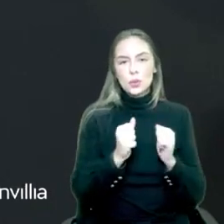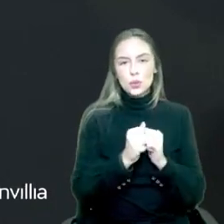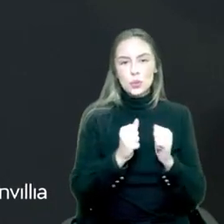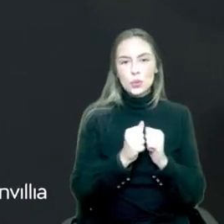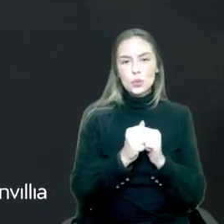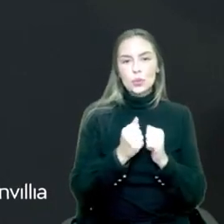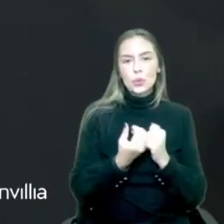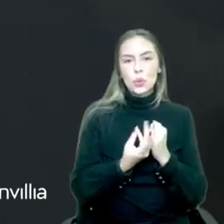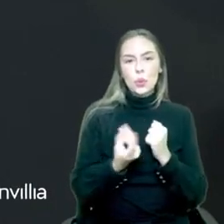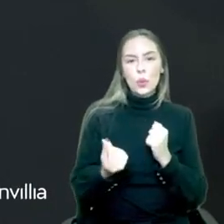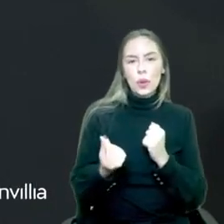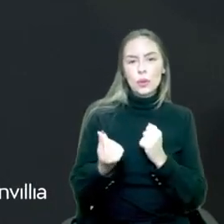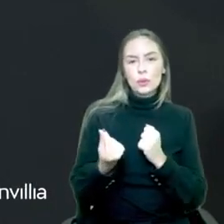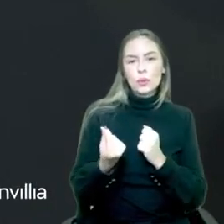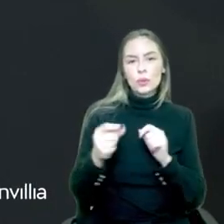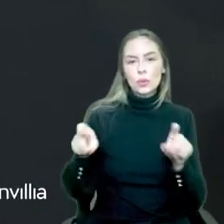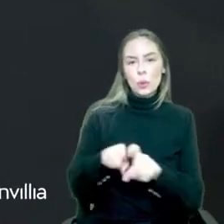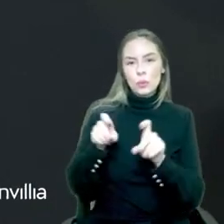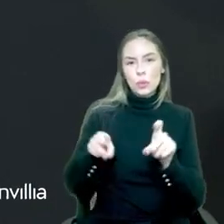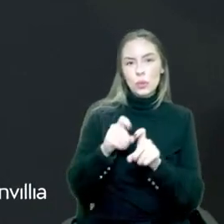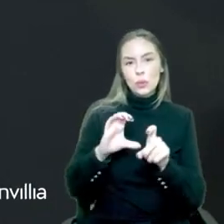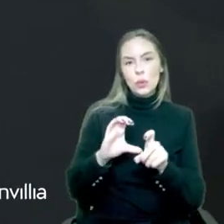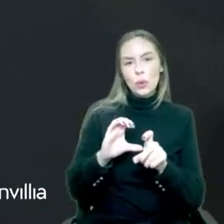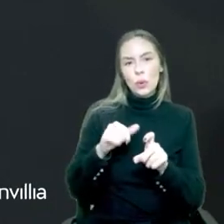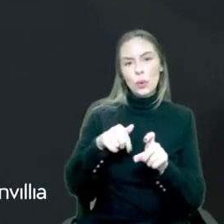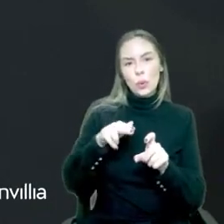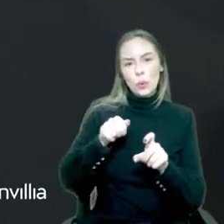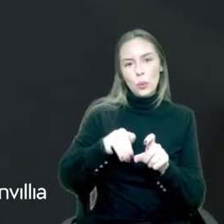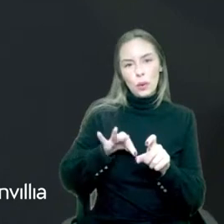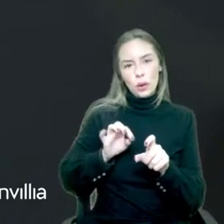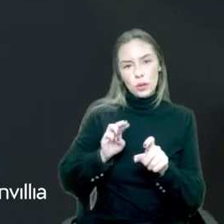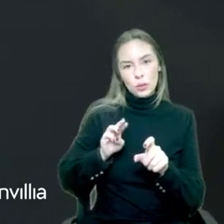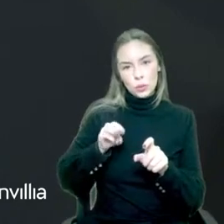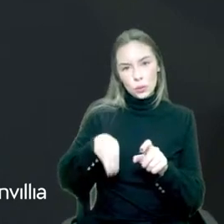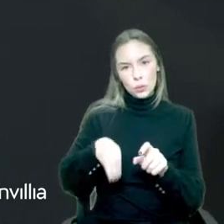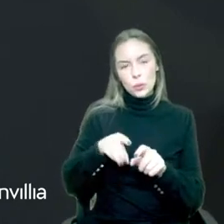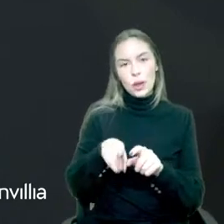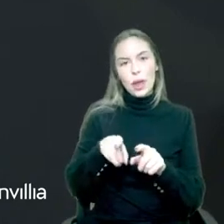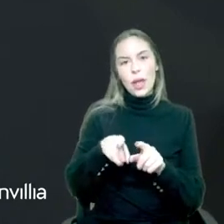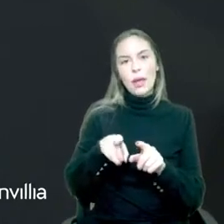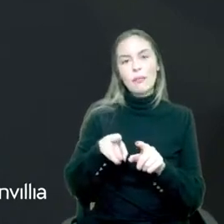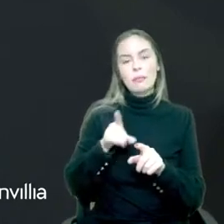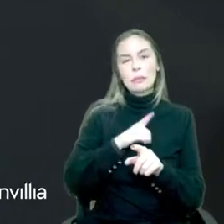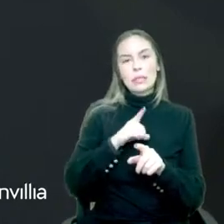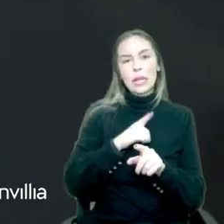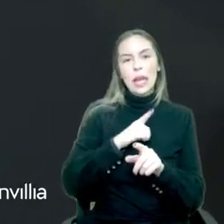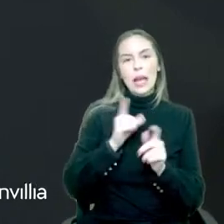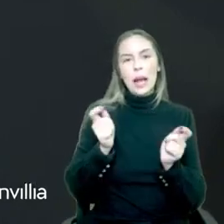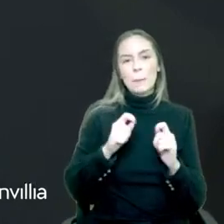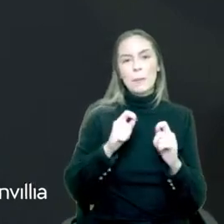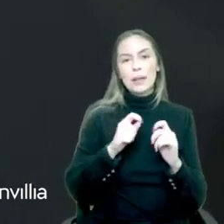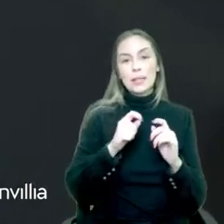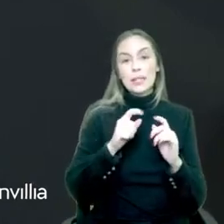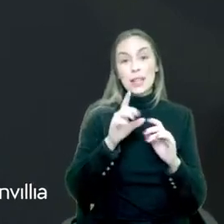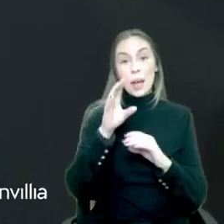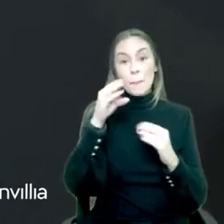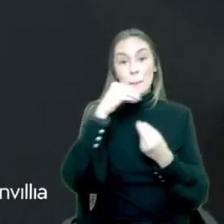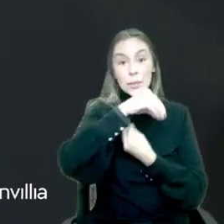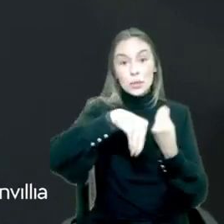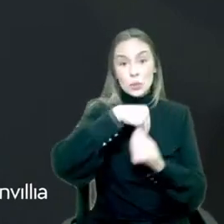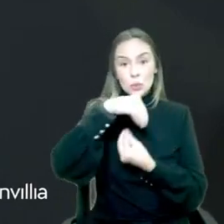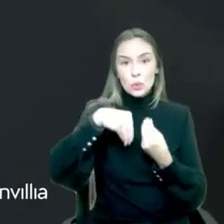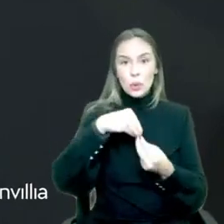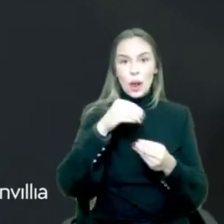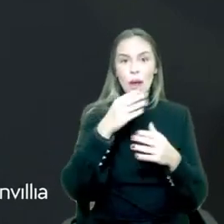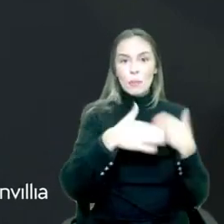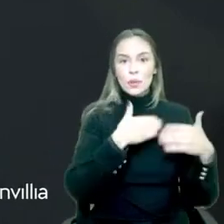example, we can process a lot of multiple combinations of molecules that before used to take a lot of years.